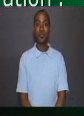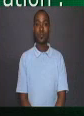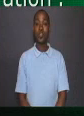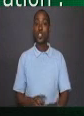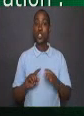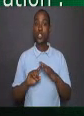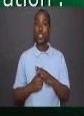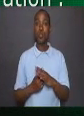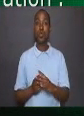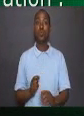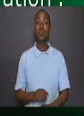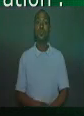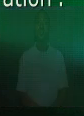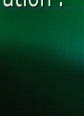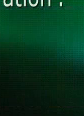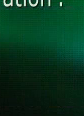Begin.